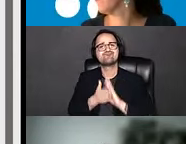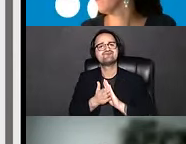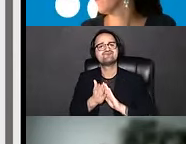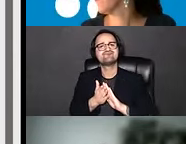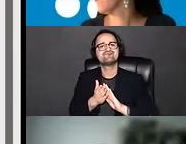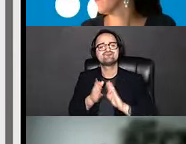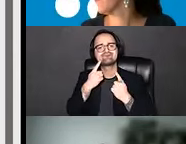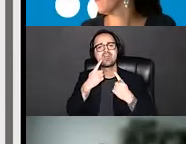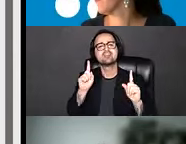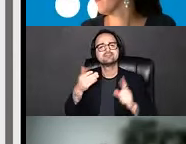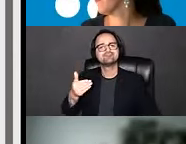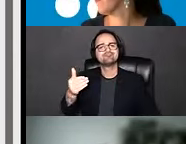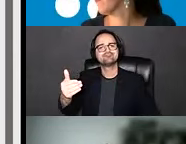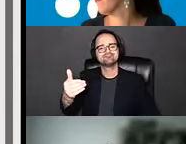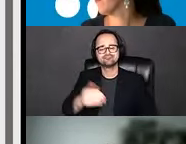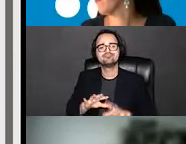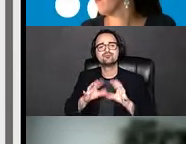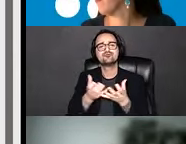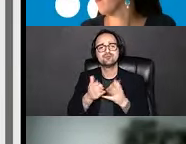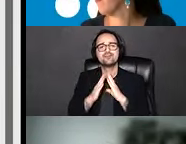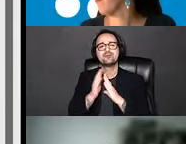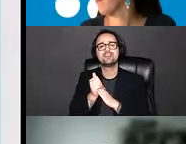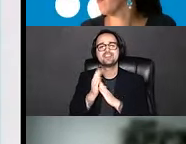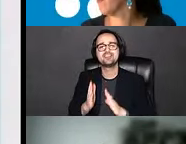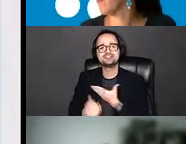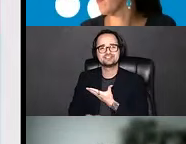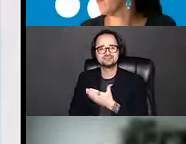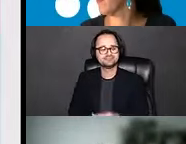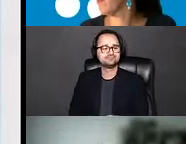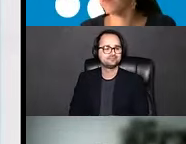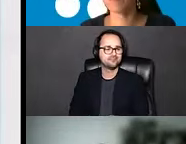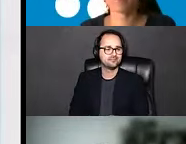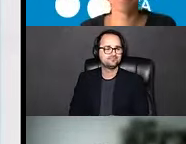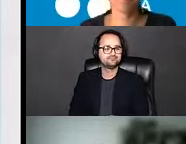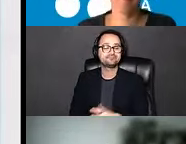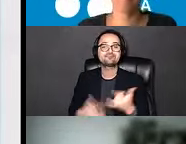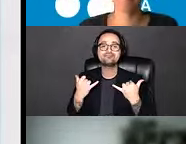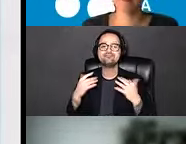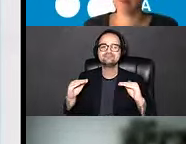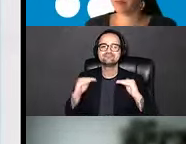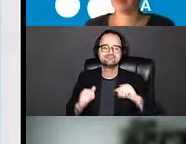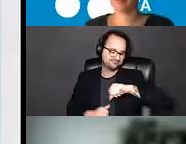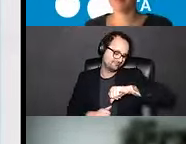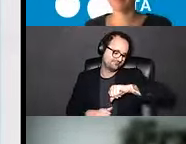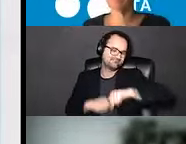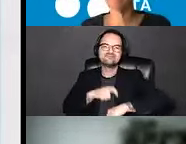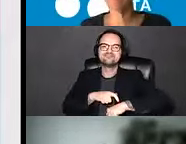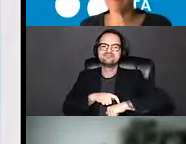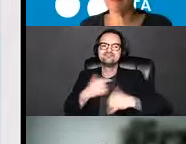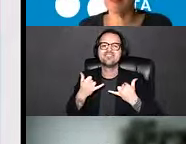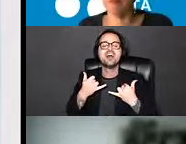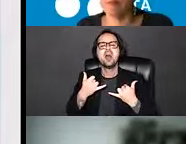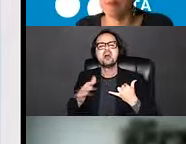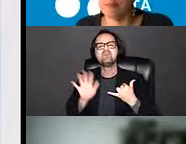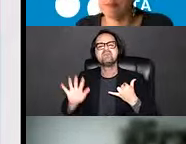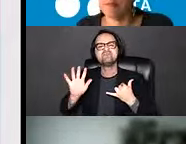effective group of community leaders. So I'm going to move us to, I'm looking at the time, we're going to go give you